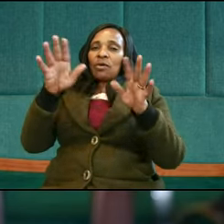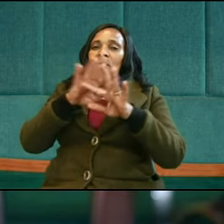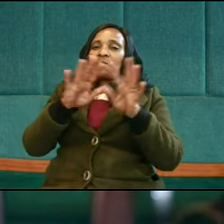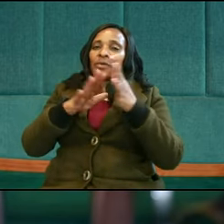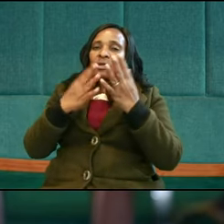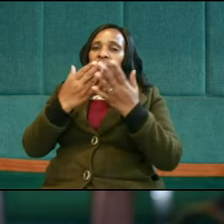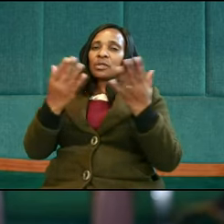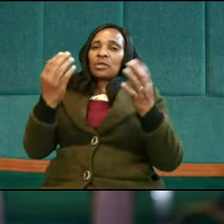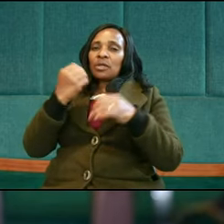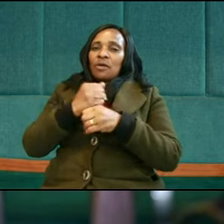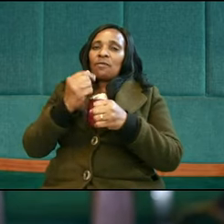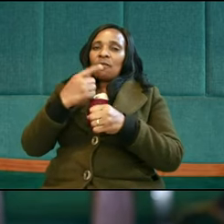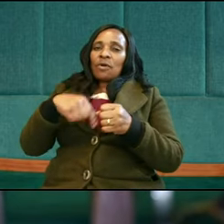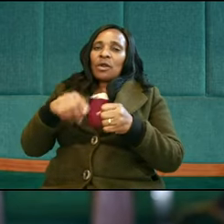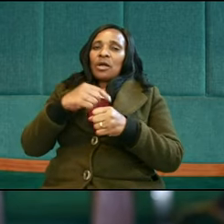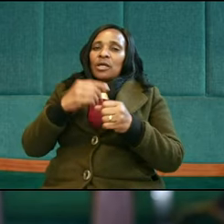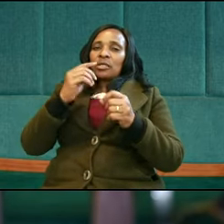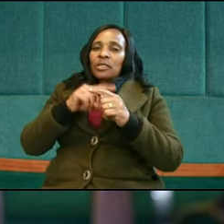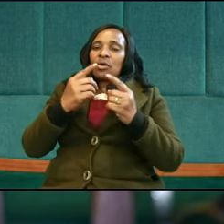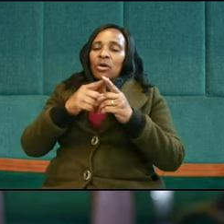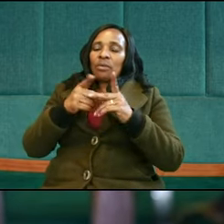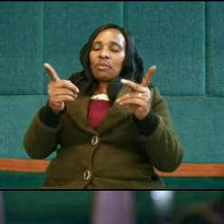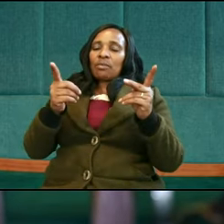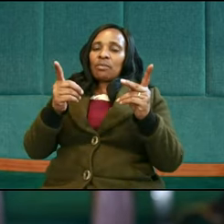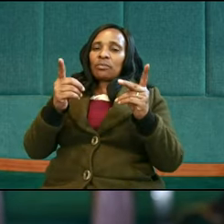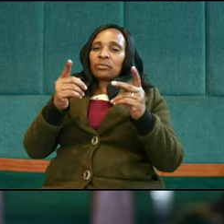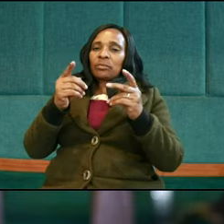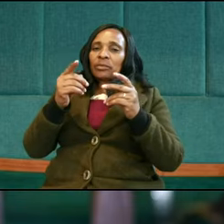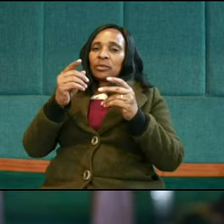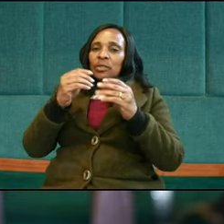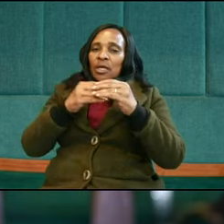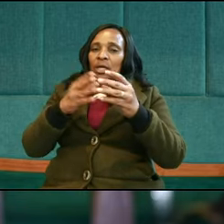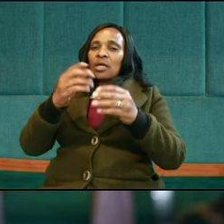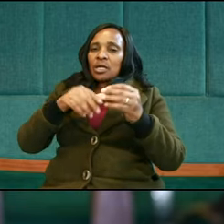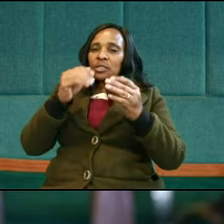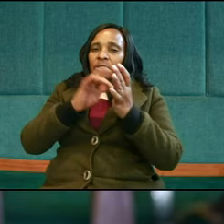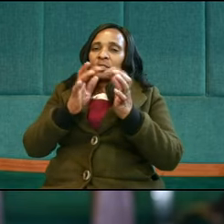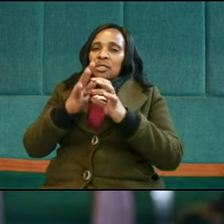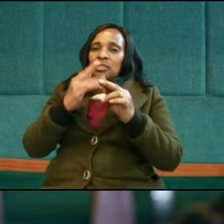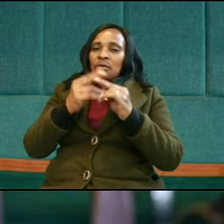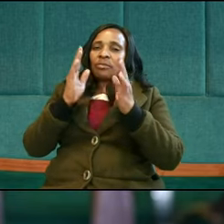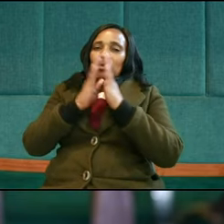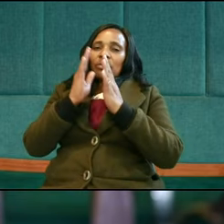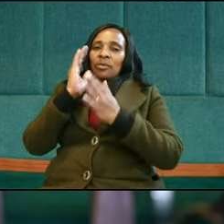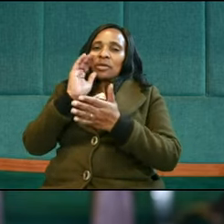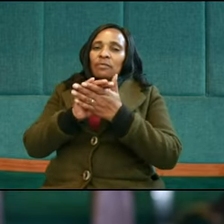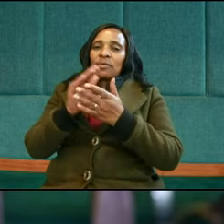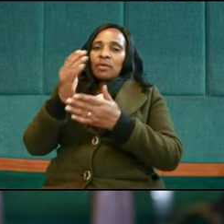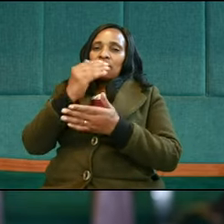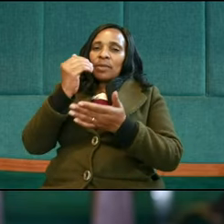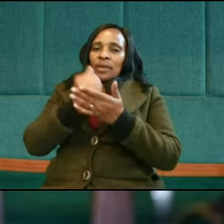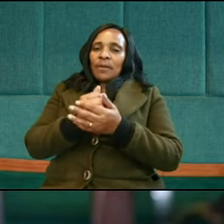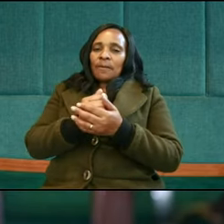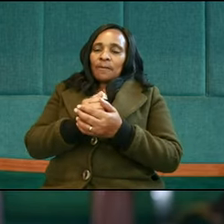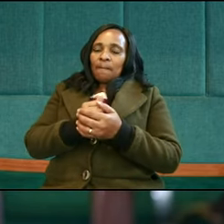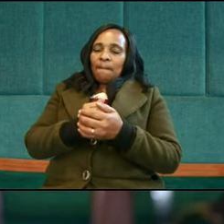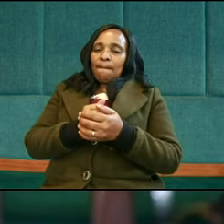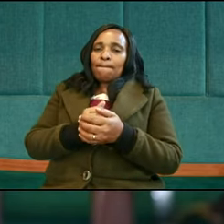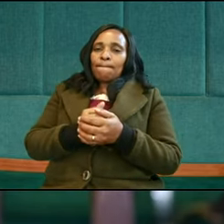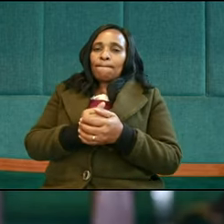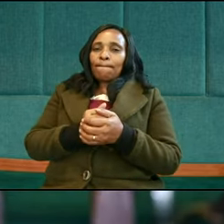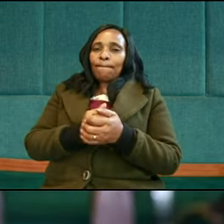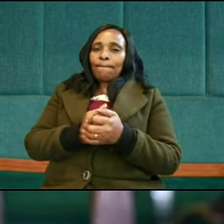that you've done for us thus far. As we're about to start, be with us and guide us. In Jesus' name I pray and believe. Amen.